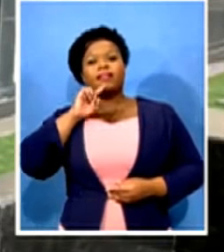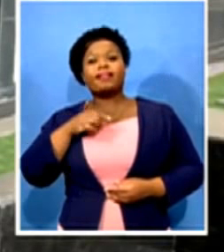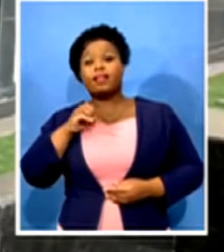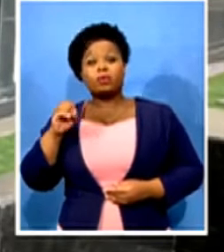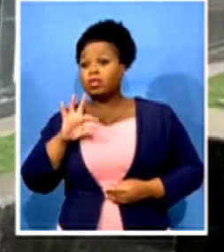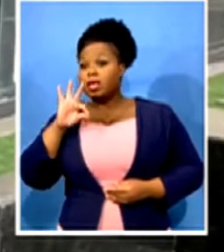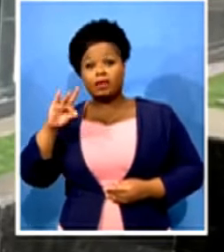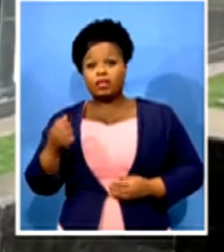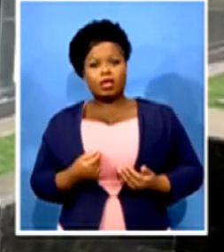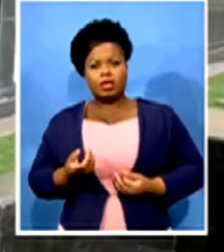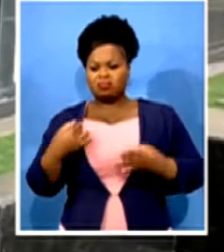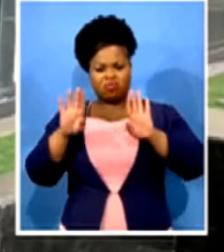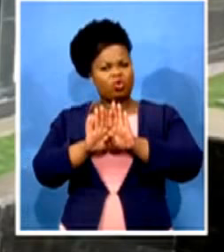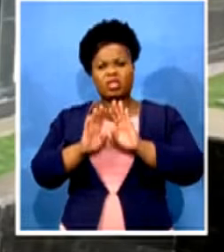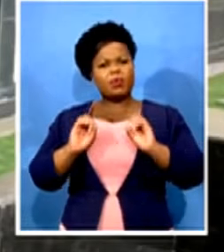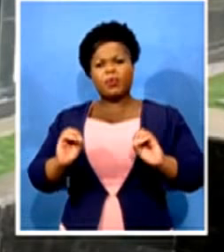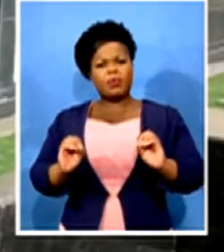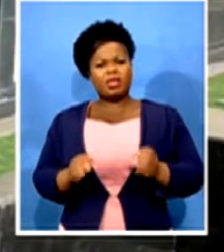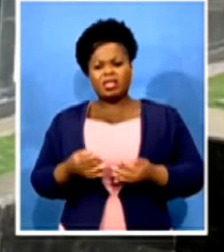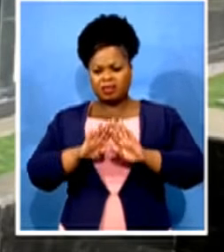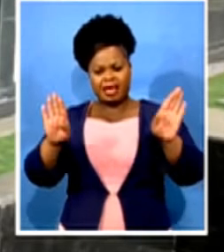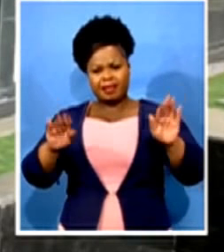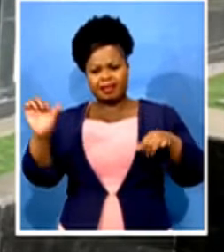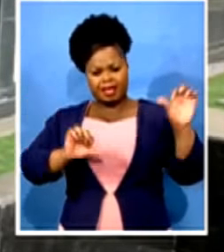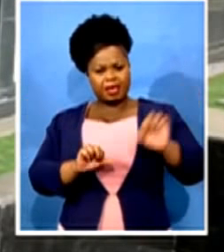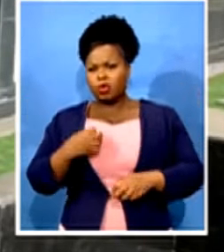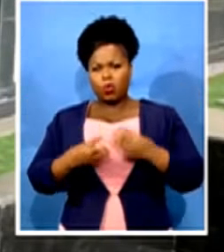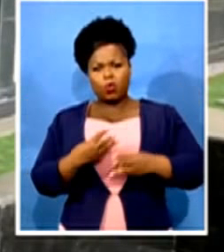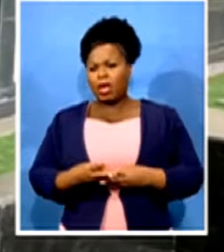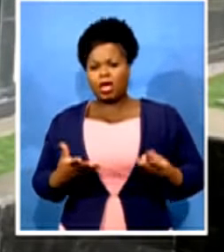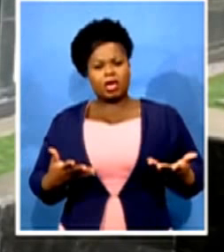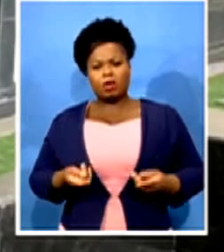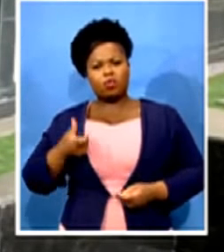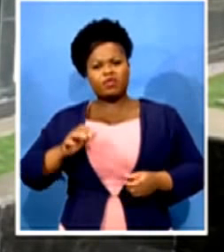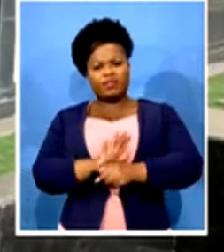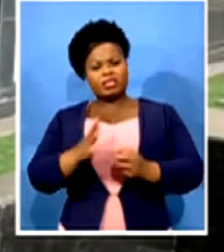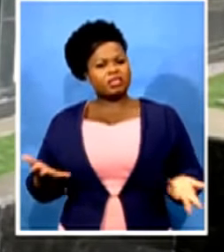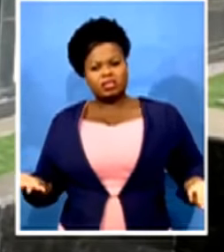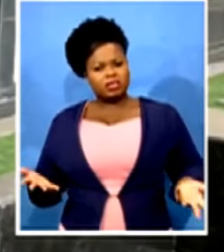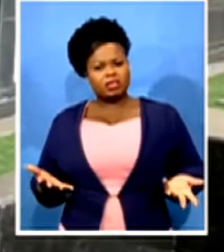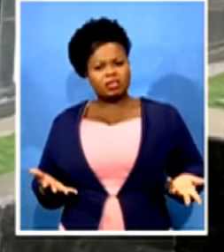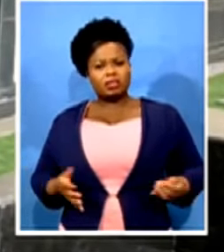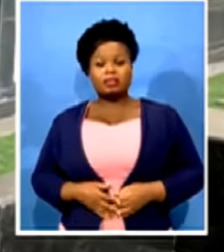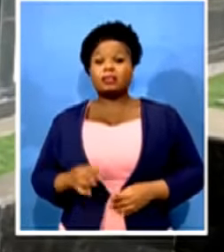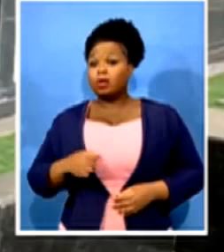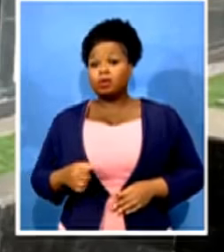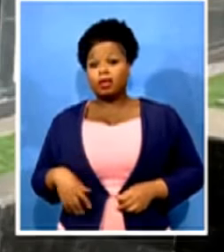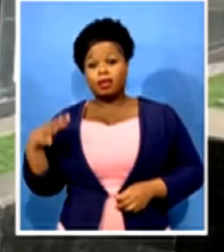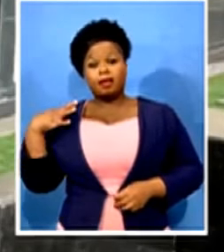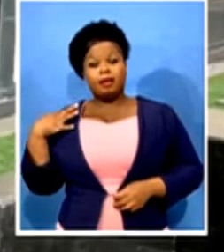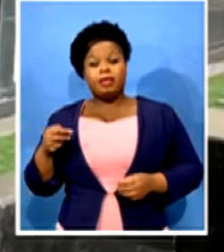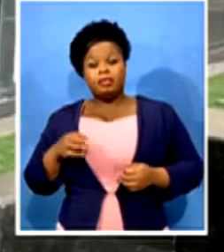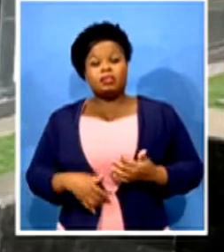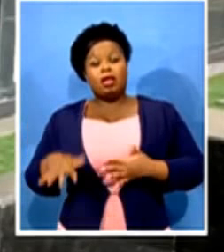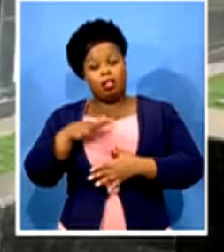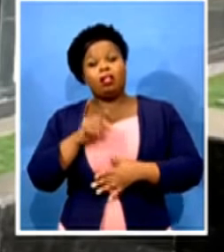Lockdown restrictions had been almost entirely done away with. So Prime Minister Modi is still facing criticism from opposition members, at least